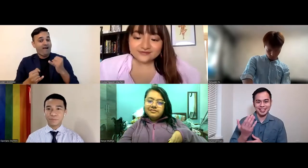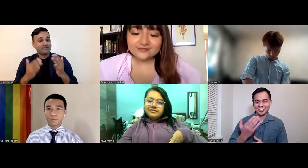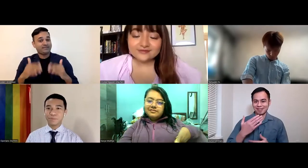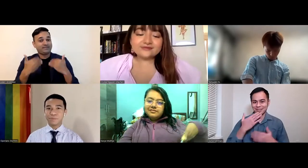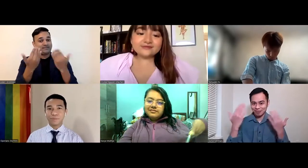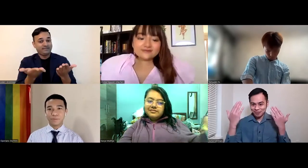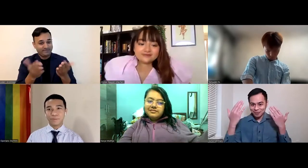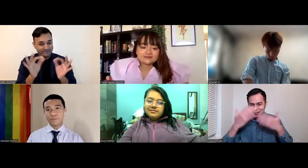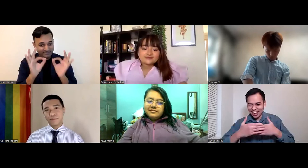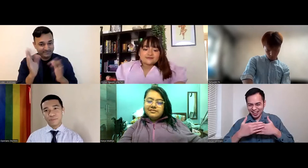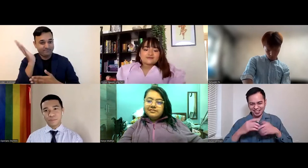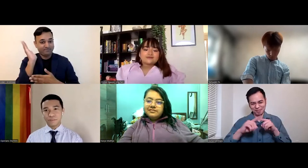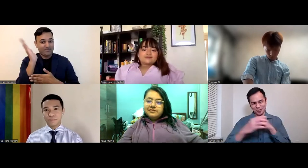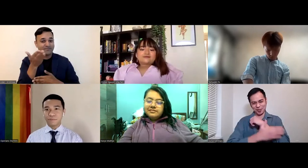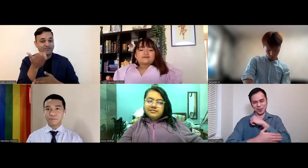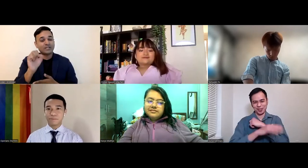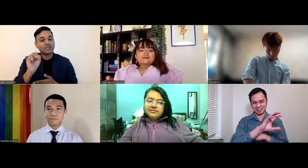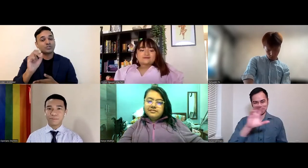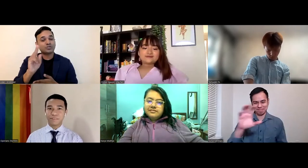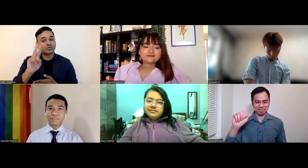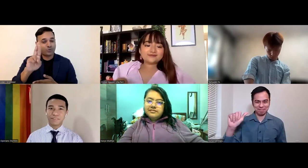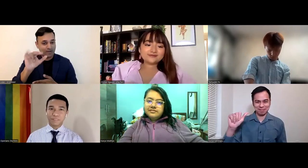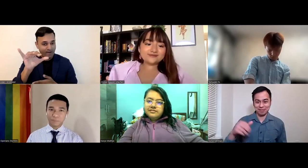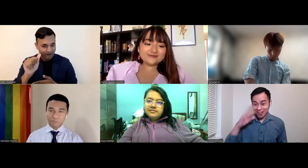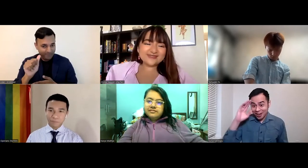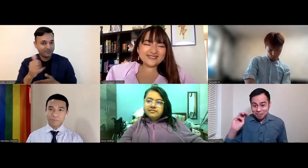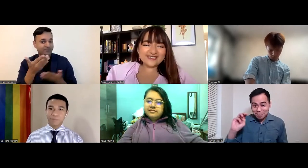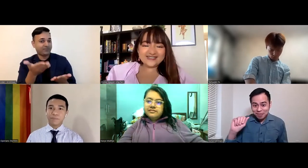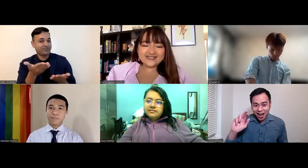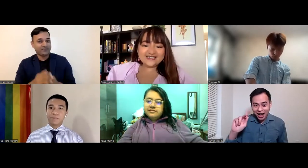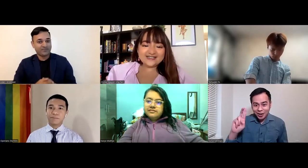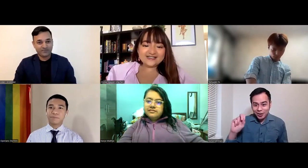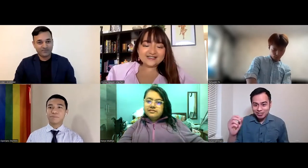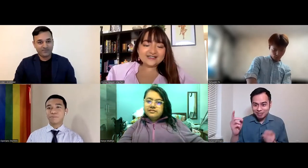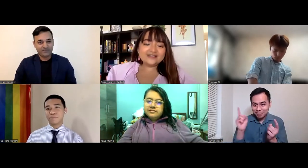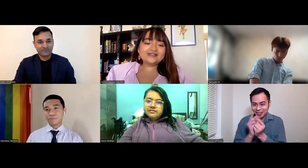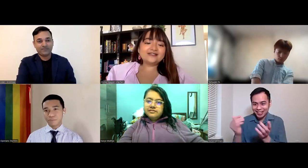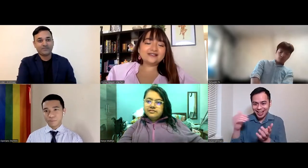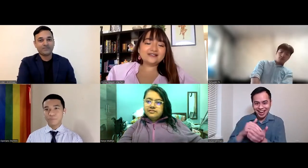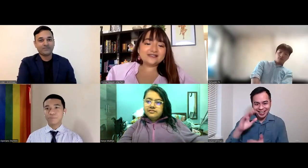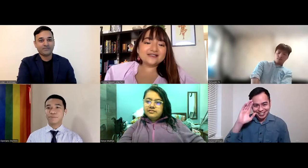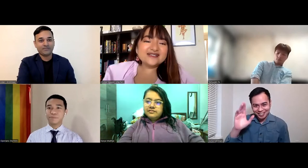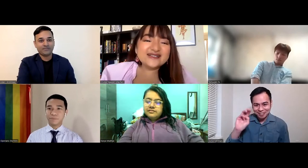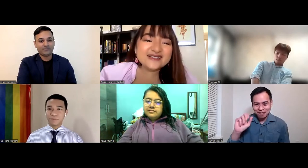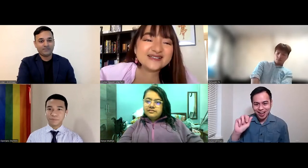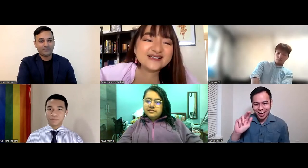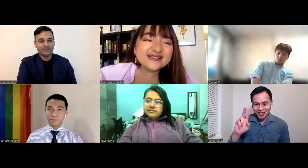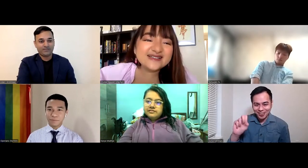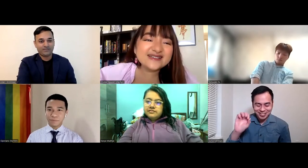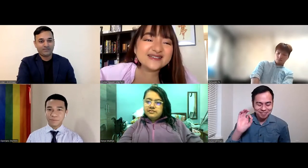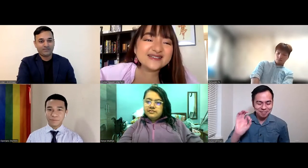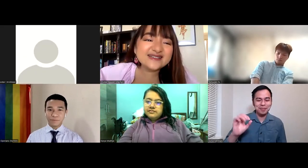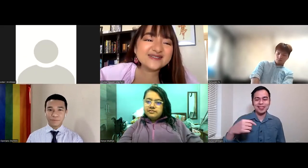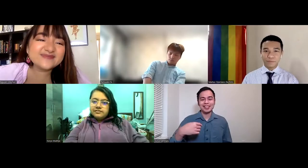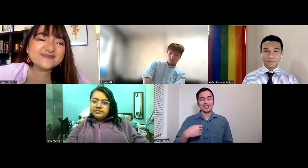Hi, everybody. Good morning. Or good evening to all of you, because we're coming from the different parts of the world. Hi, nice to meet you,